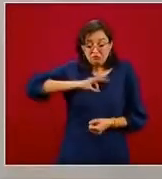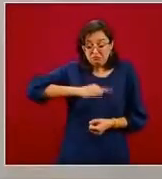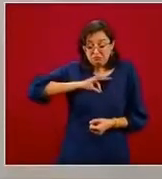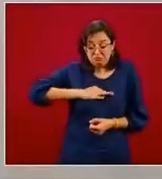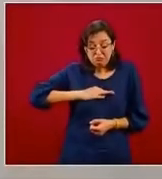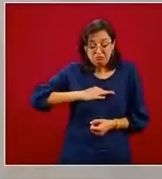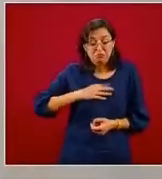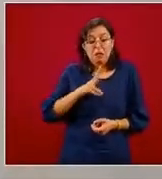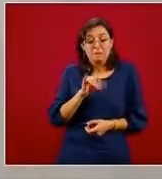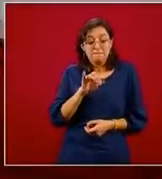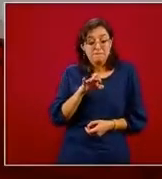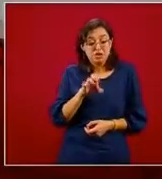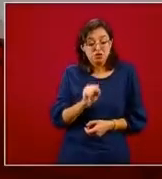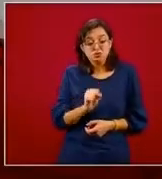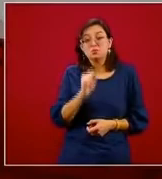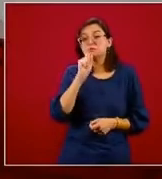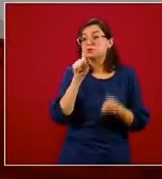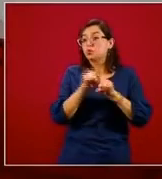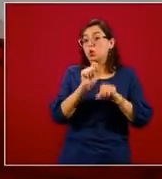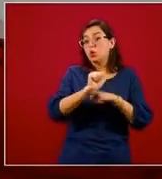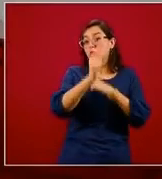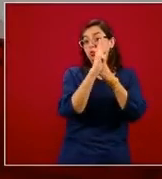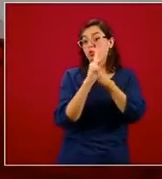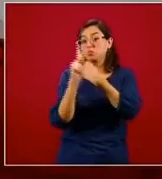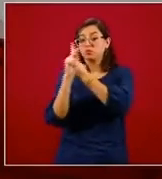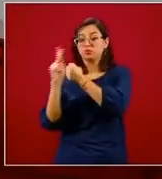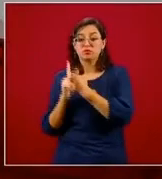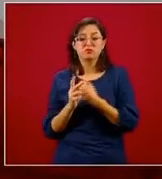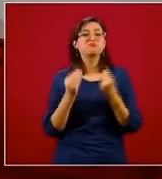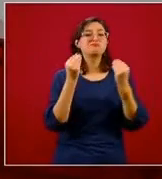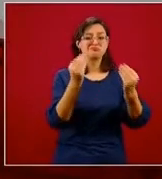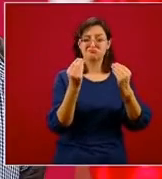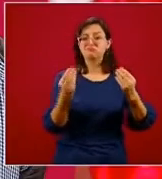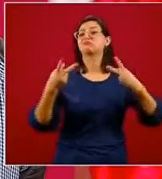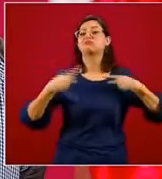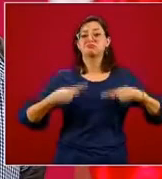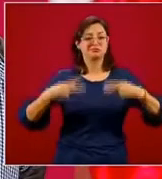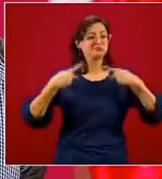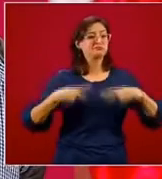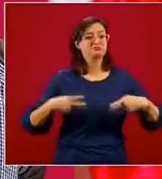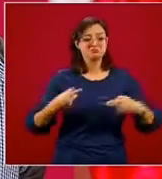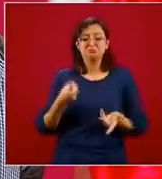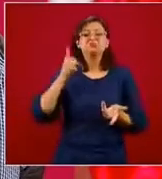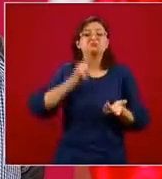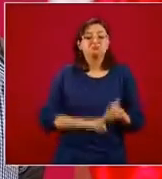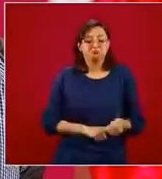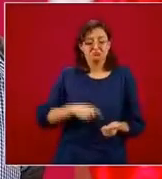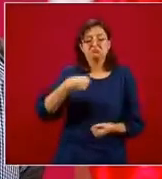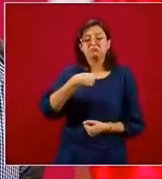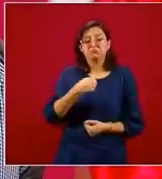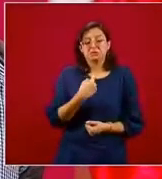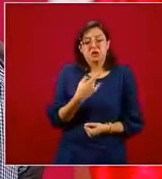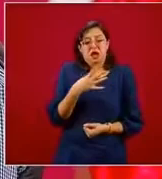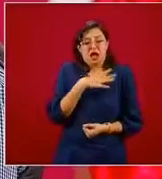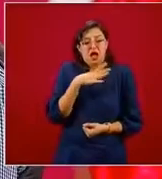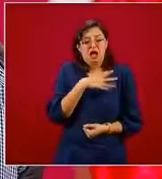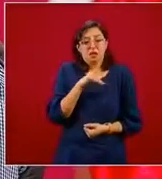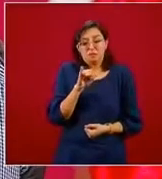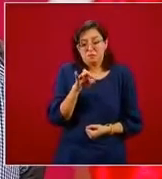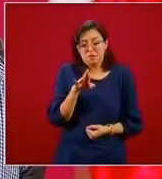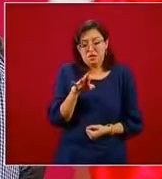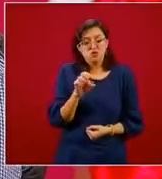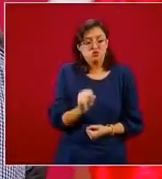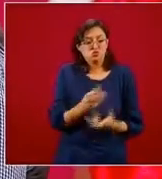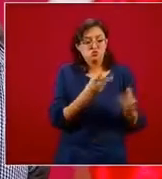it. And we've been looking worldwide about how they're dealing with these asymptomatic people, and we see that there are a